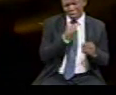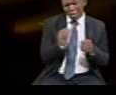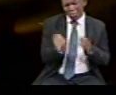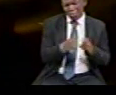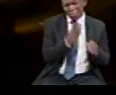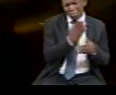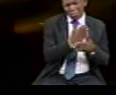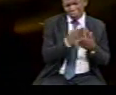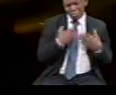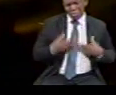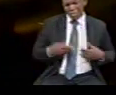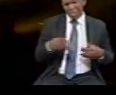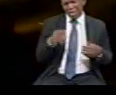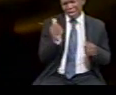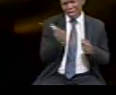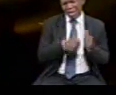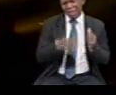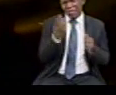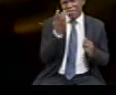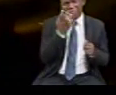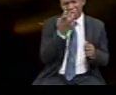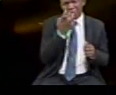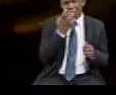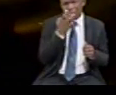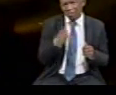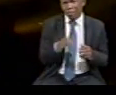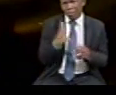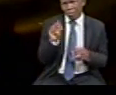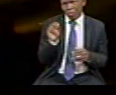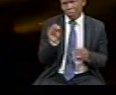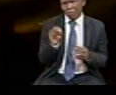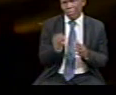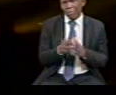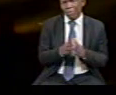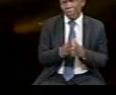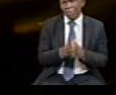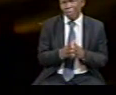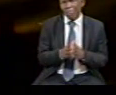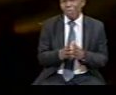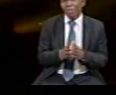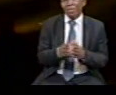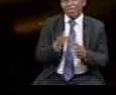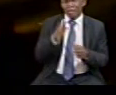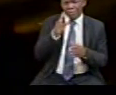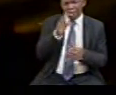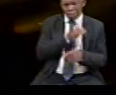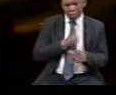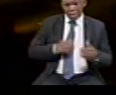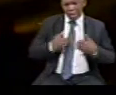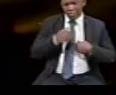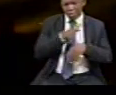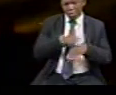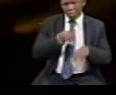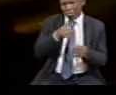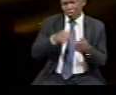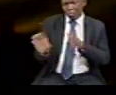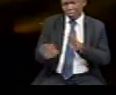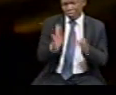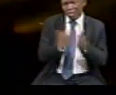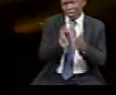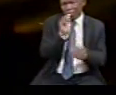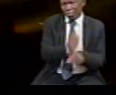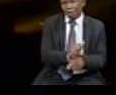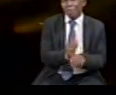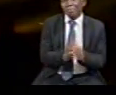a laborer unto the Lord. You are a laborer unto the Lord. And it's the Lord that will gauge the work you are doing for him. And